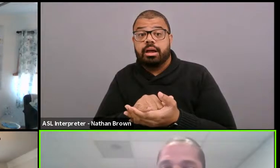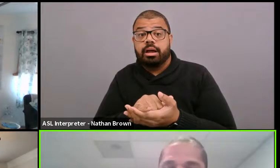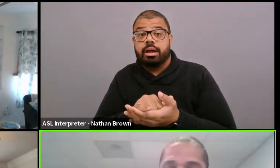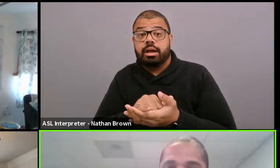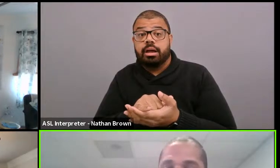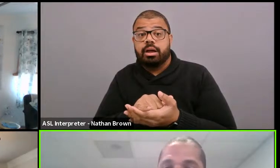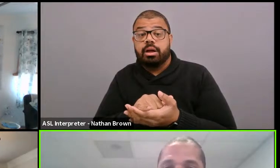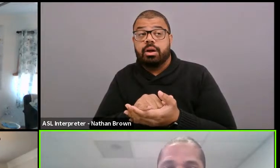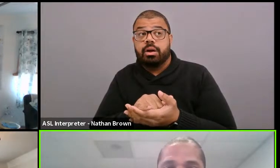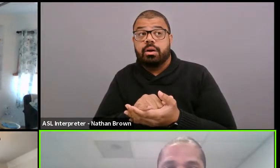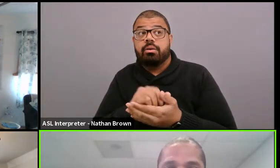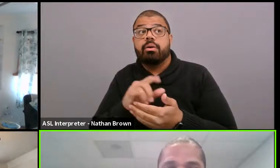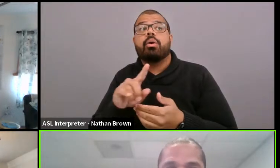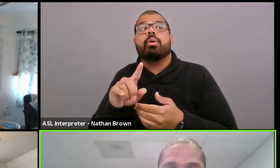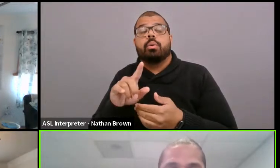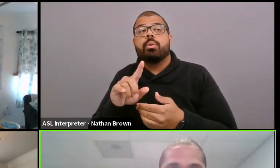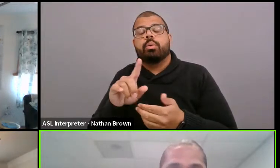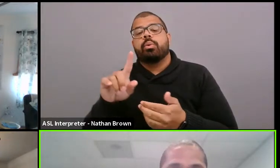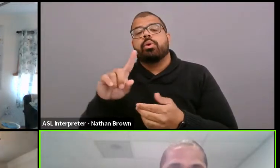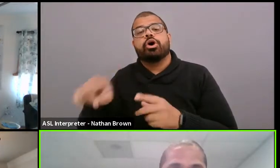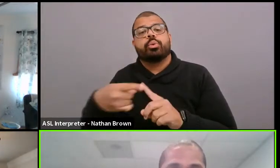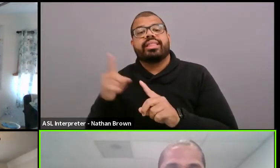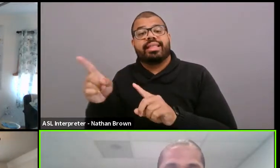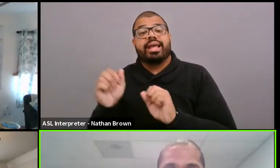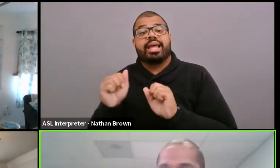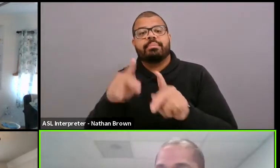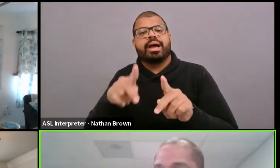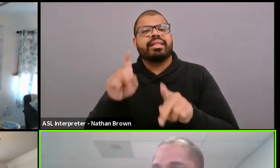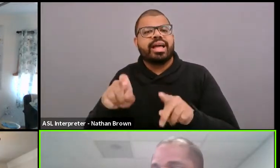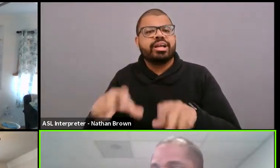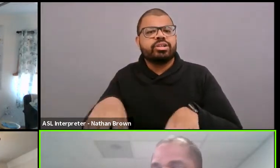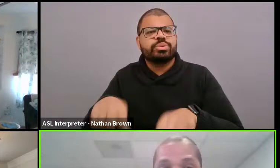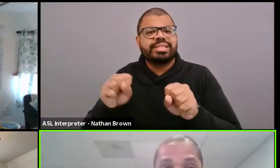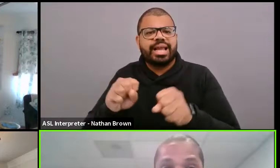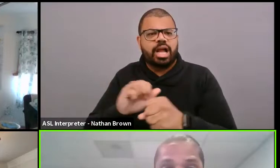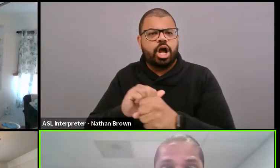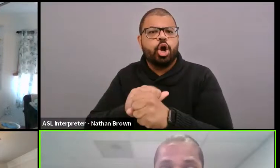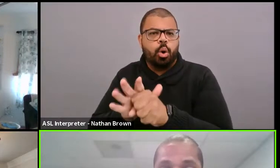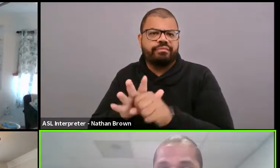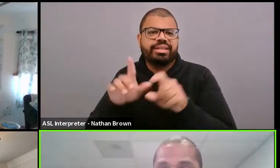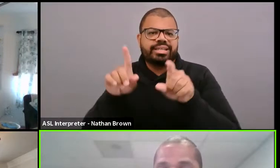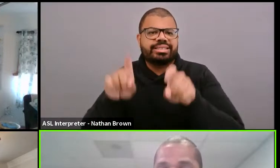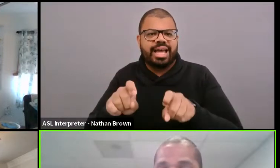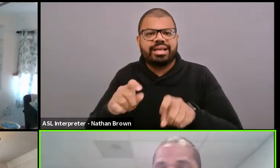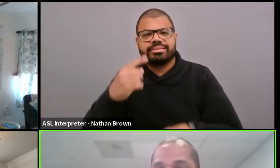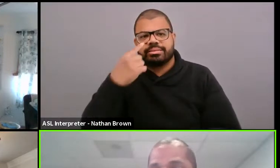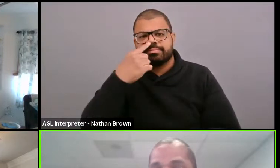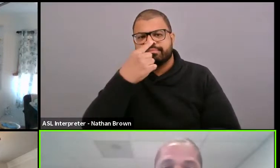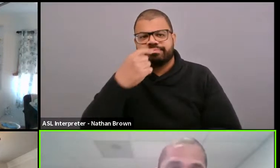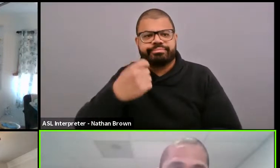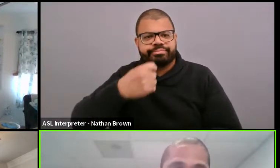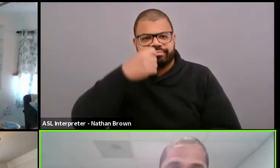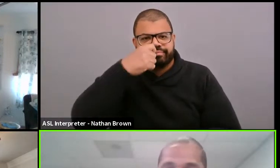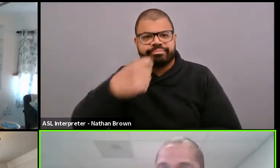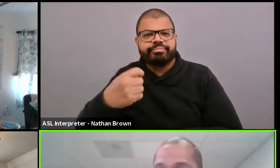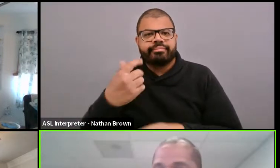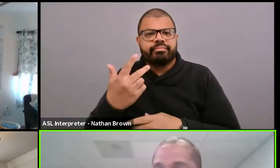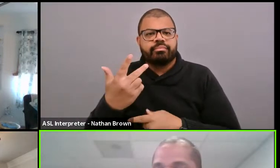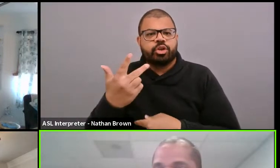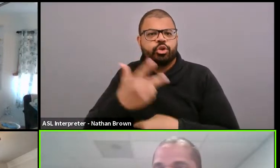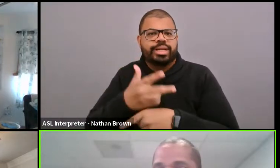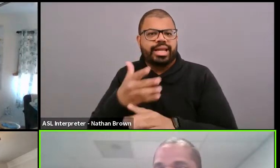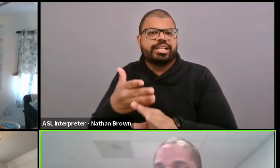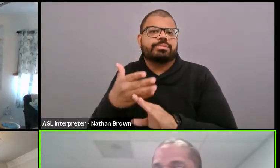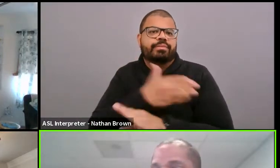when they came back, they had to take an exam, a COVID exam, the swab nose test, like 3 days prior they come back